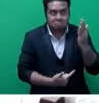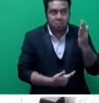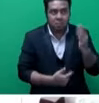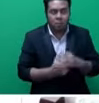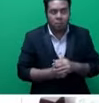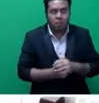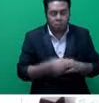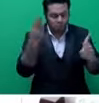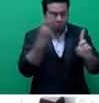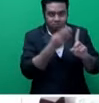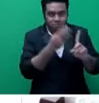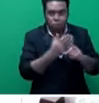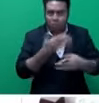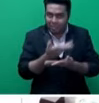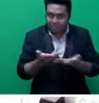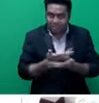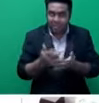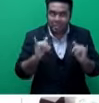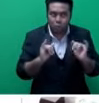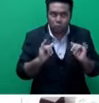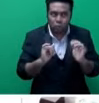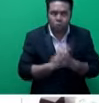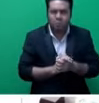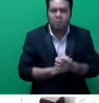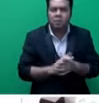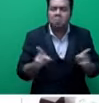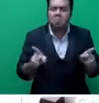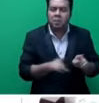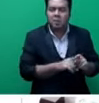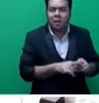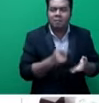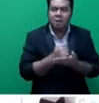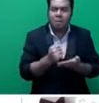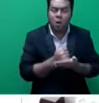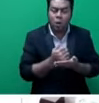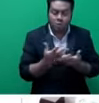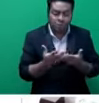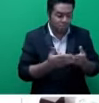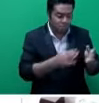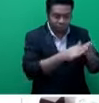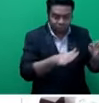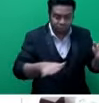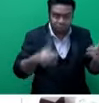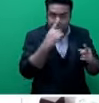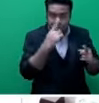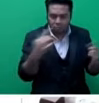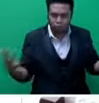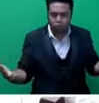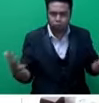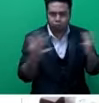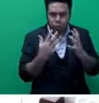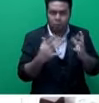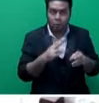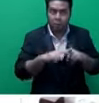liberal approach to discussing these issues, has meant a number of individuals have come forward, or their families